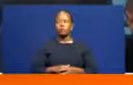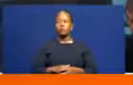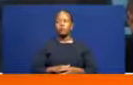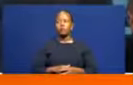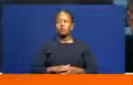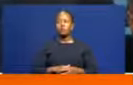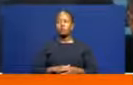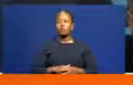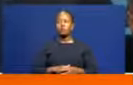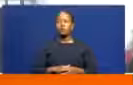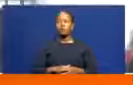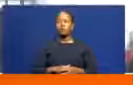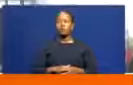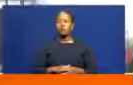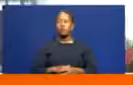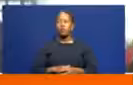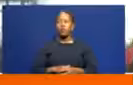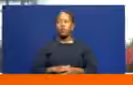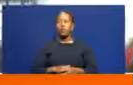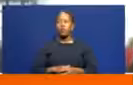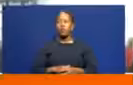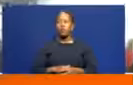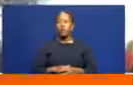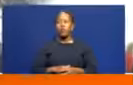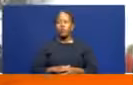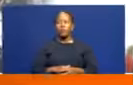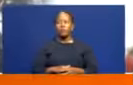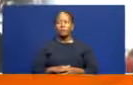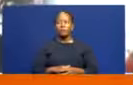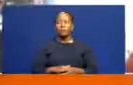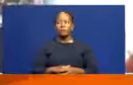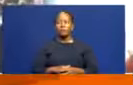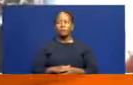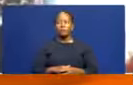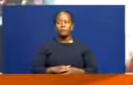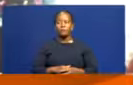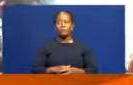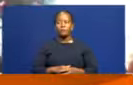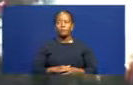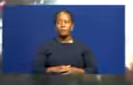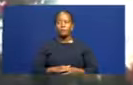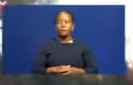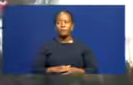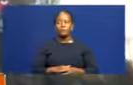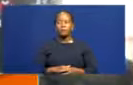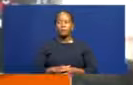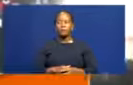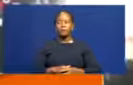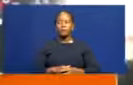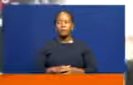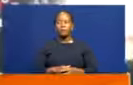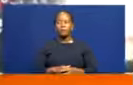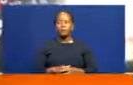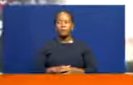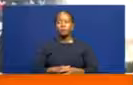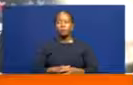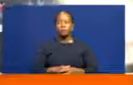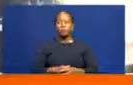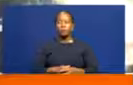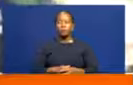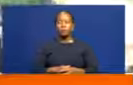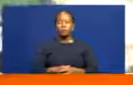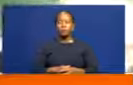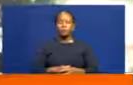DJ, ile wimbo wa mawaziri walicheza. The song you played for the minister. That was what Rigathi wants. DJ.